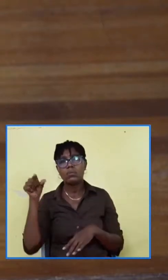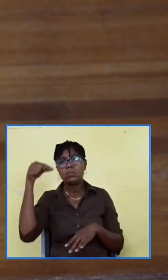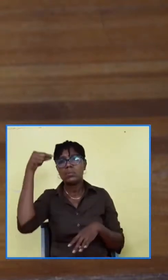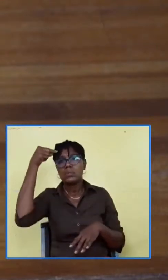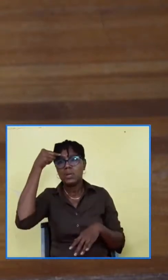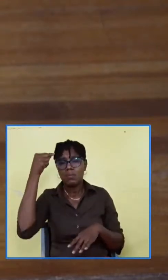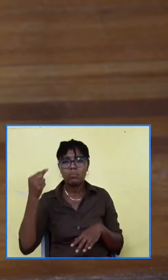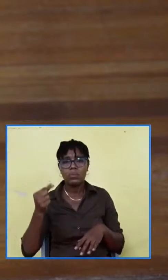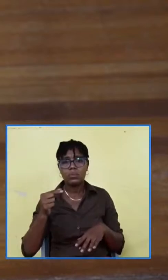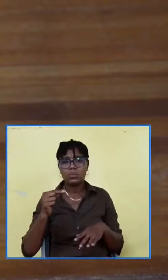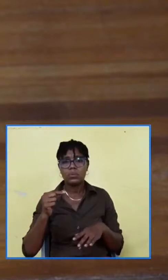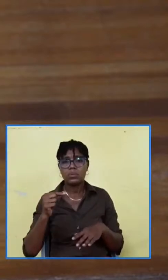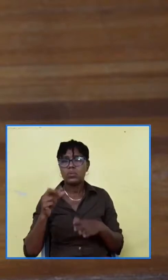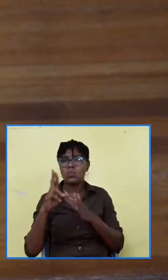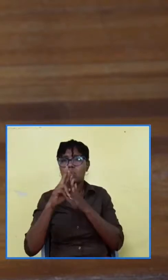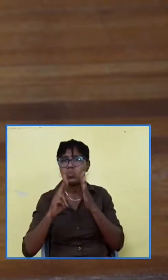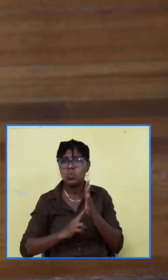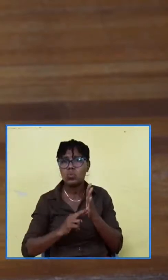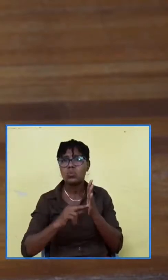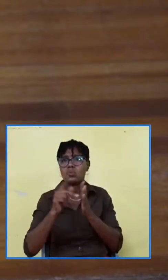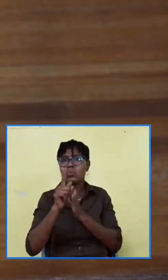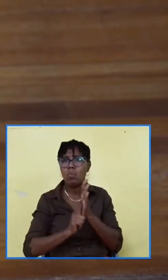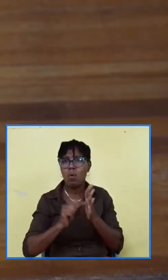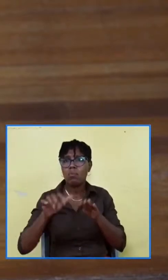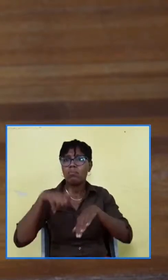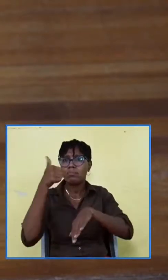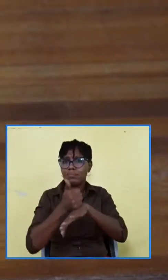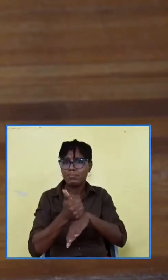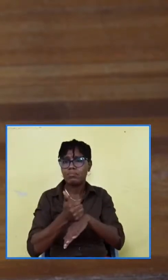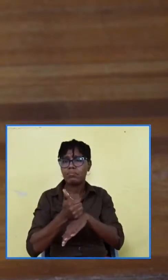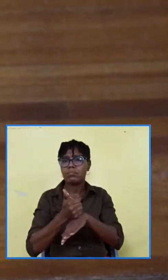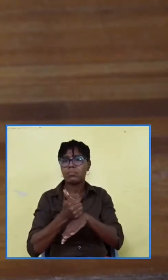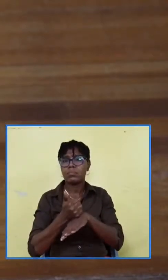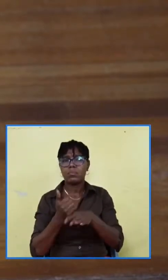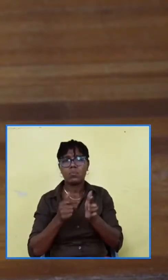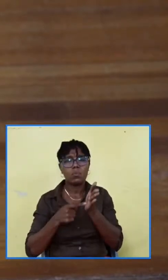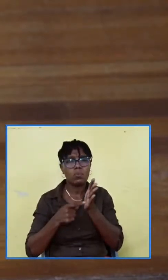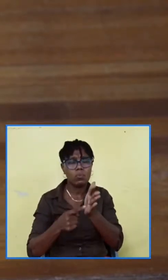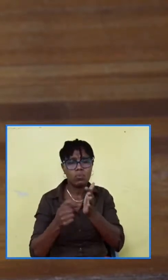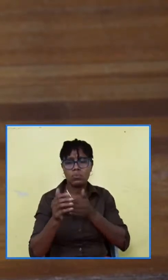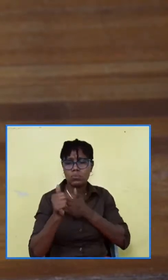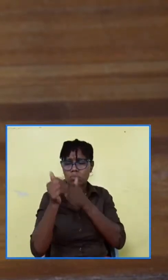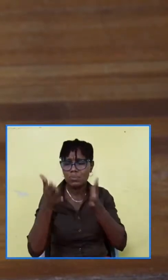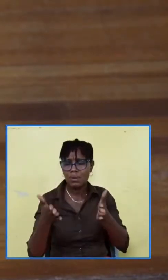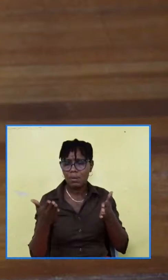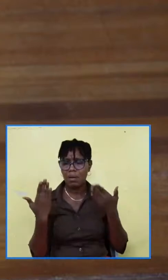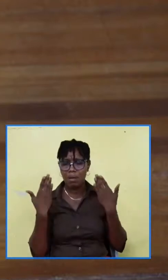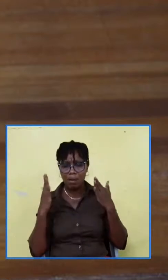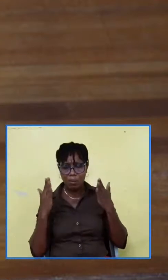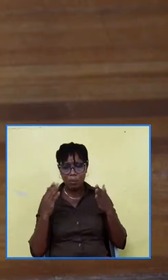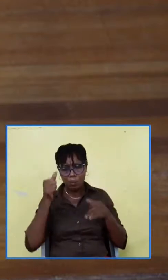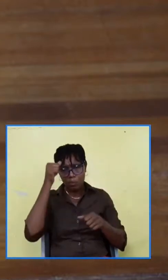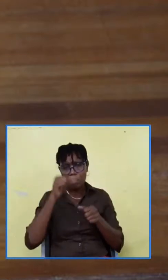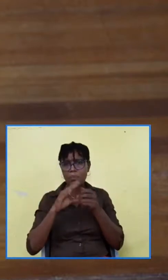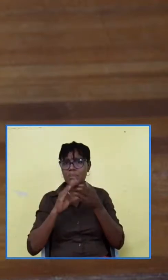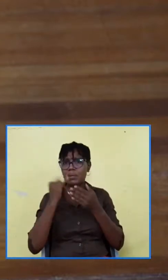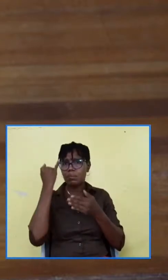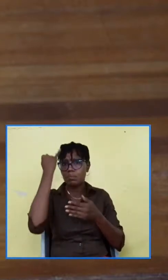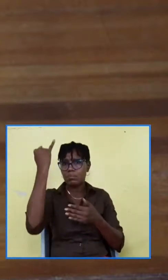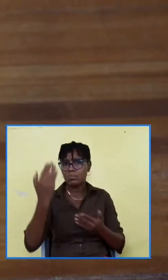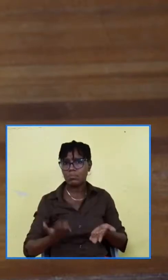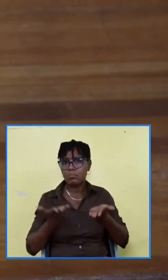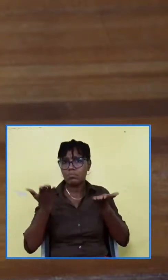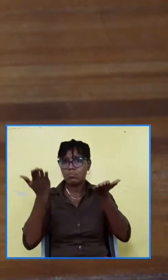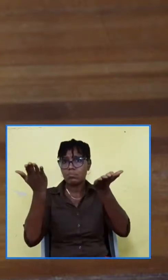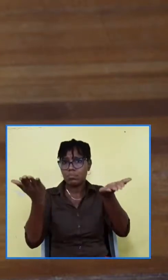policy statement has to be looked at very carefully and adhered to. And we said at the beginning, all ideas are on the table, and that is one